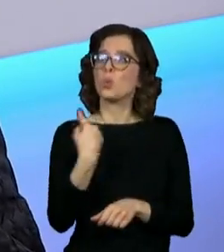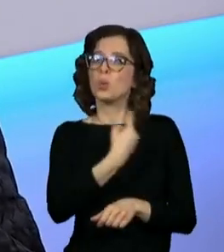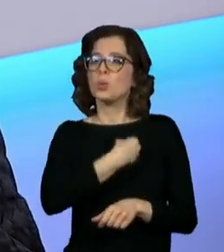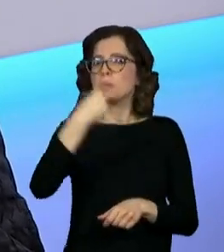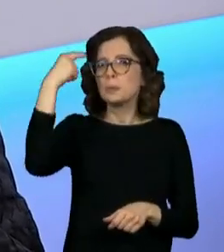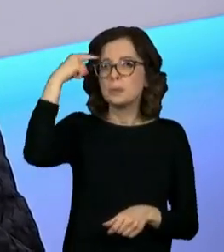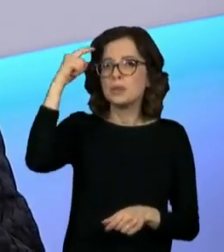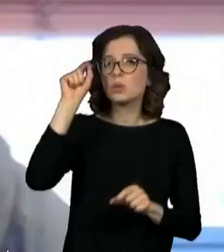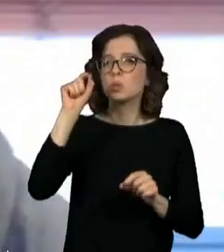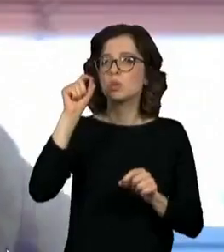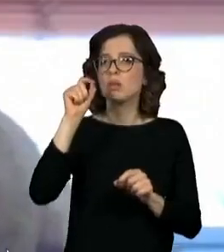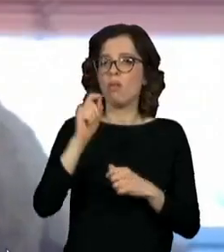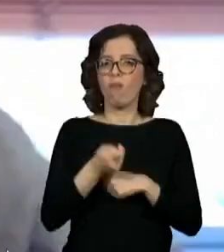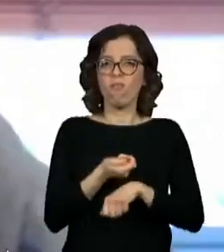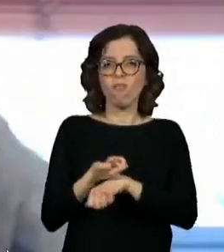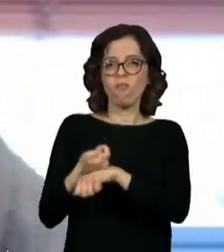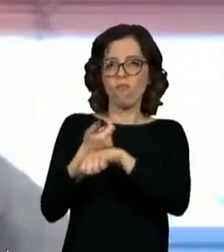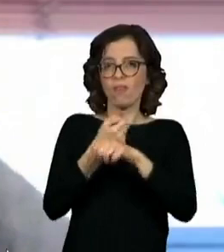prazo?